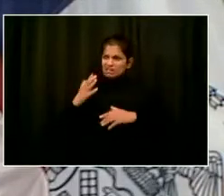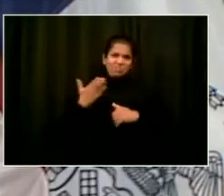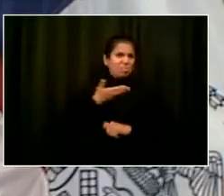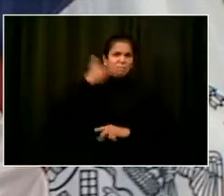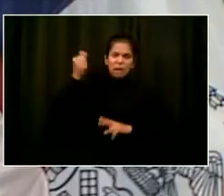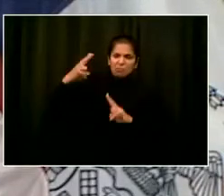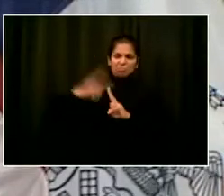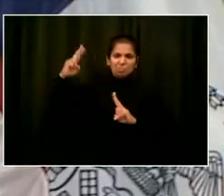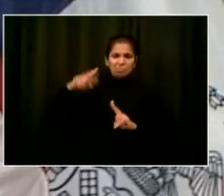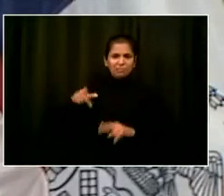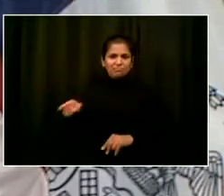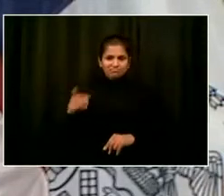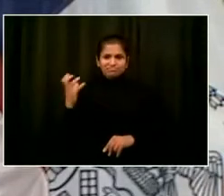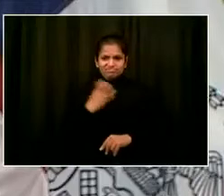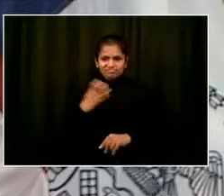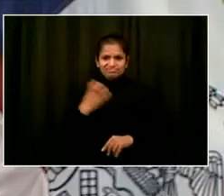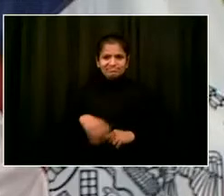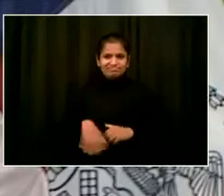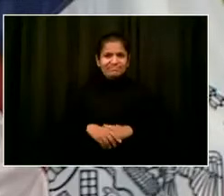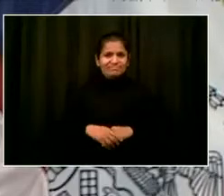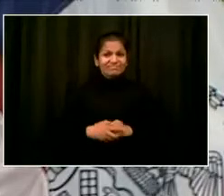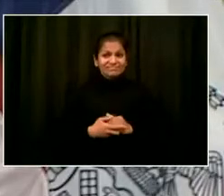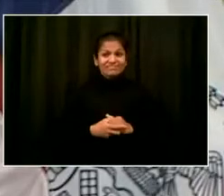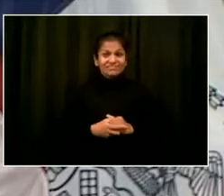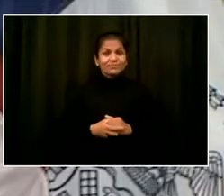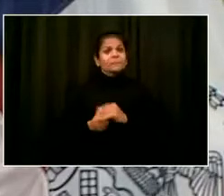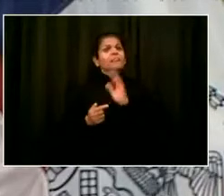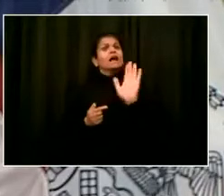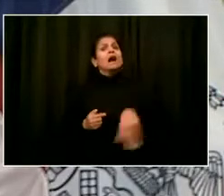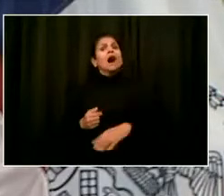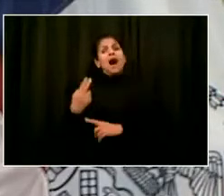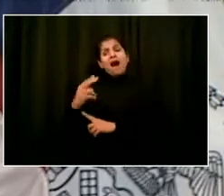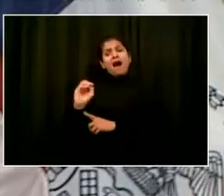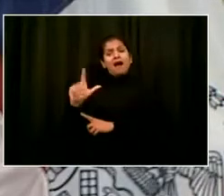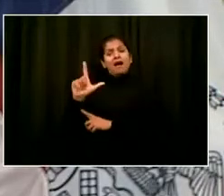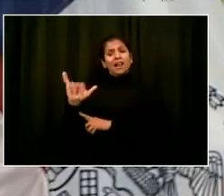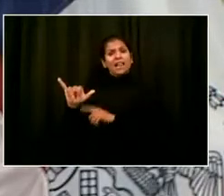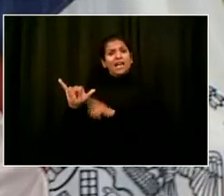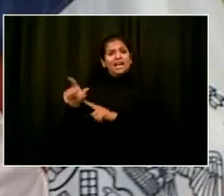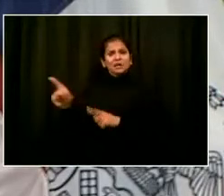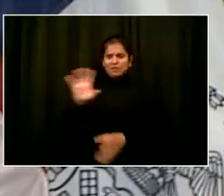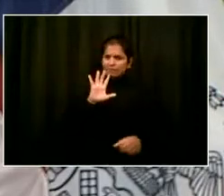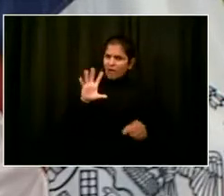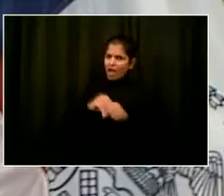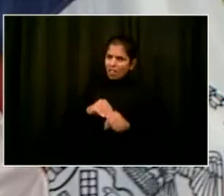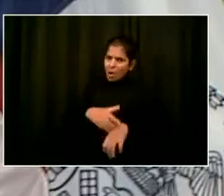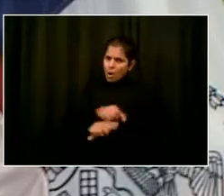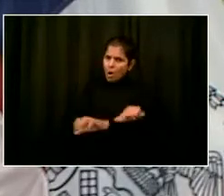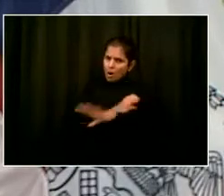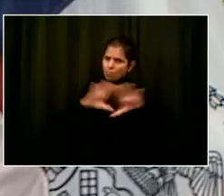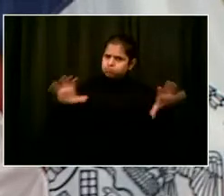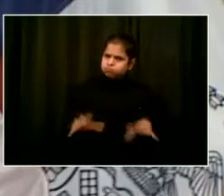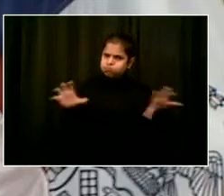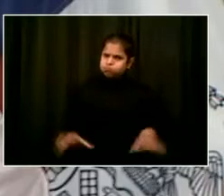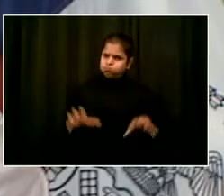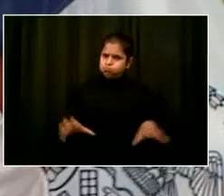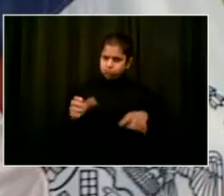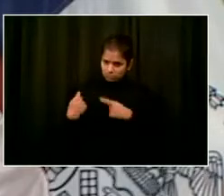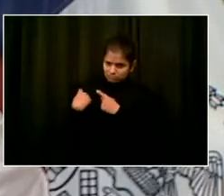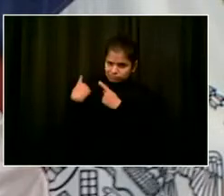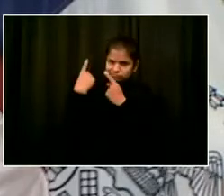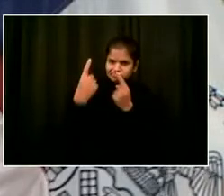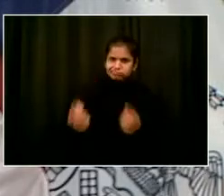that's something paully played such a crucial role in that's for the ages and she's done so many other great things at Department of Transportation the the